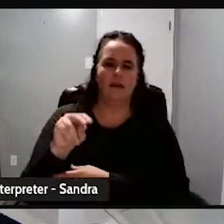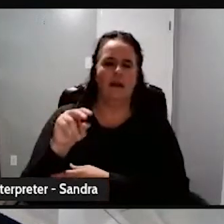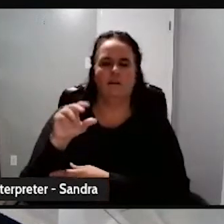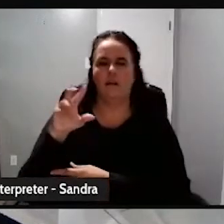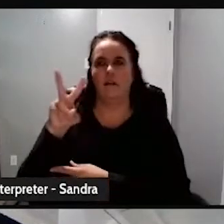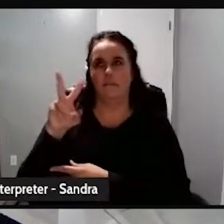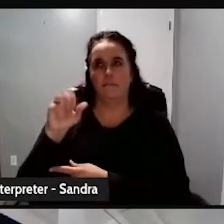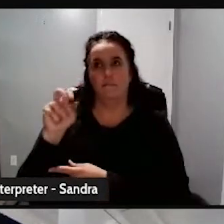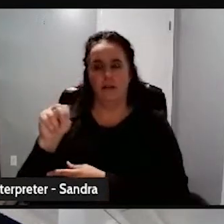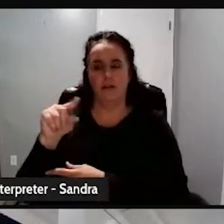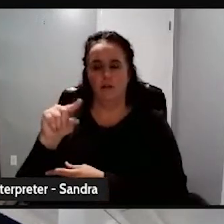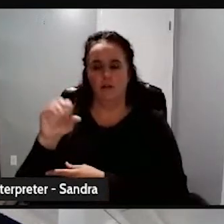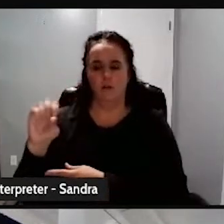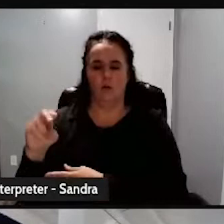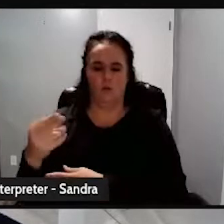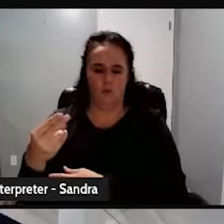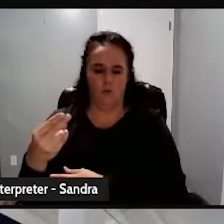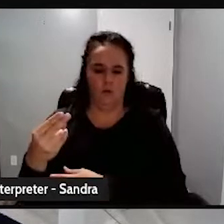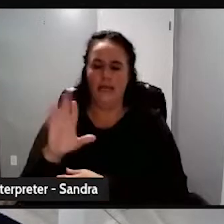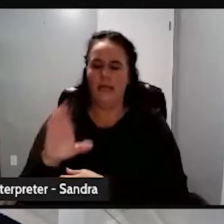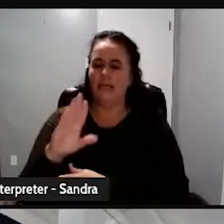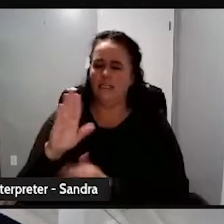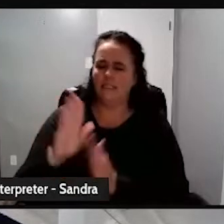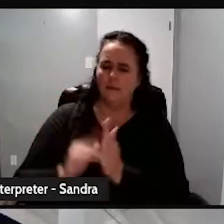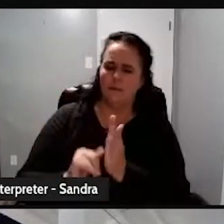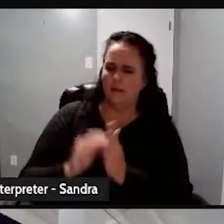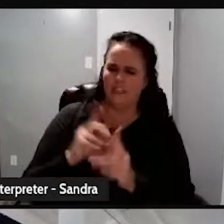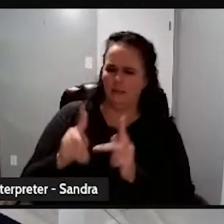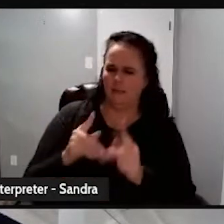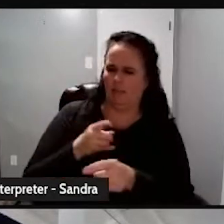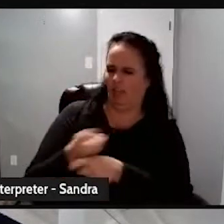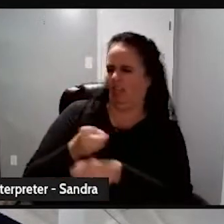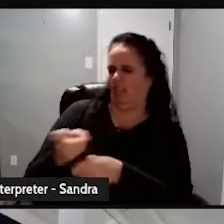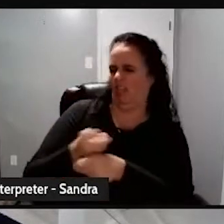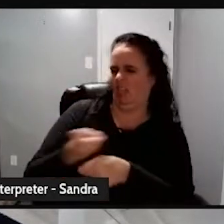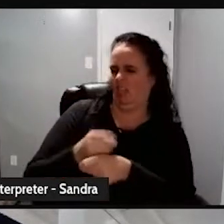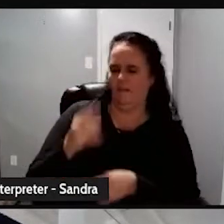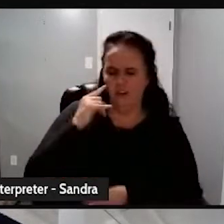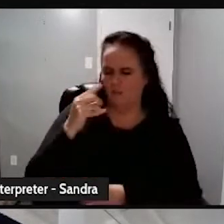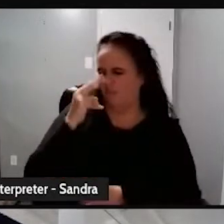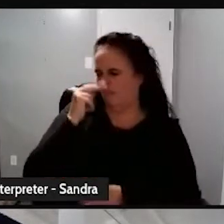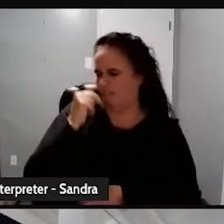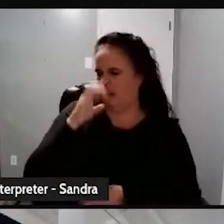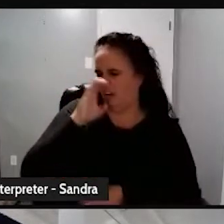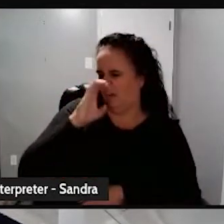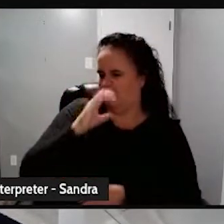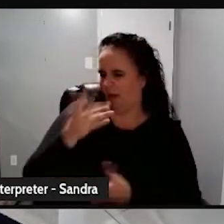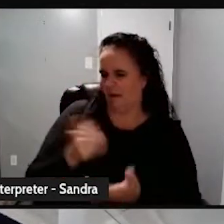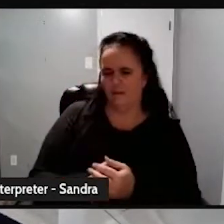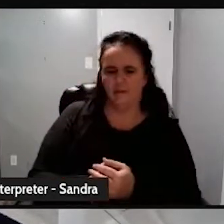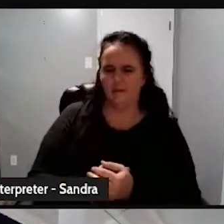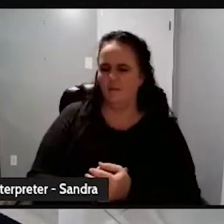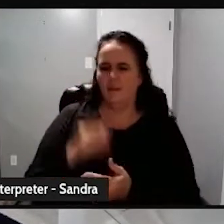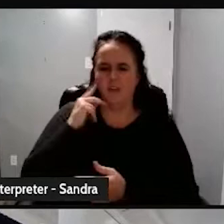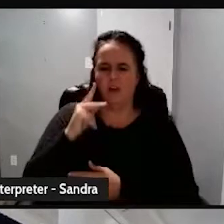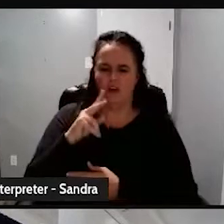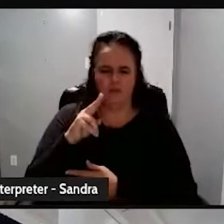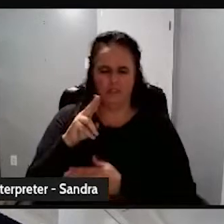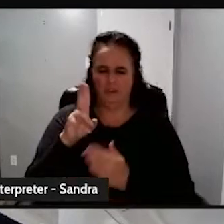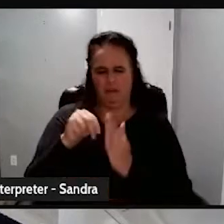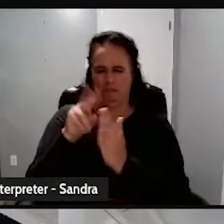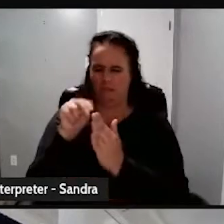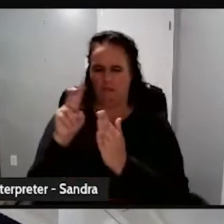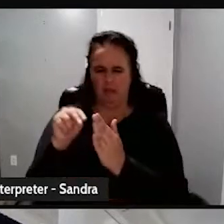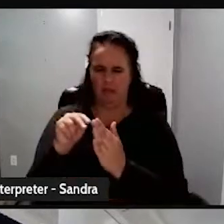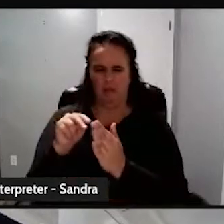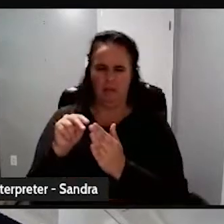ridiculed for his painting. People said it looked comic and the brushstrokes were so sloppy and crude. But many artists have